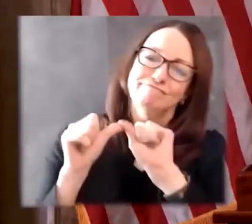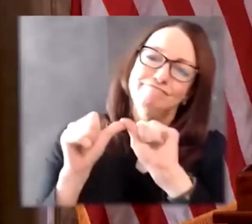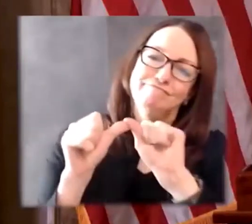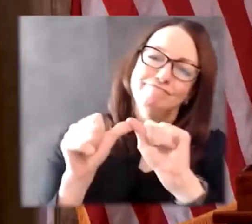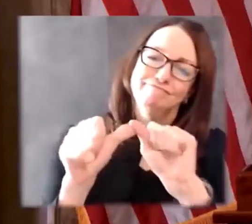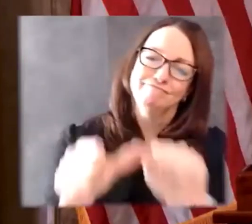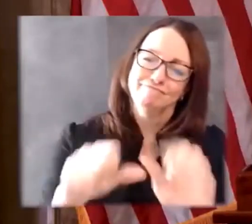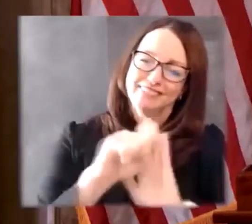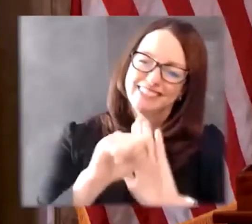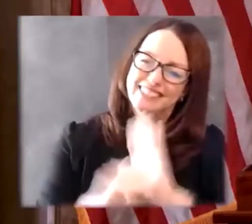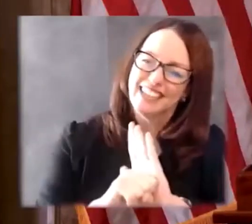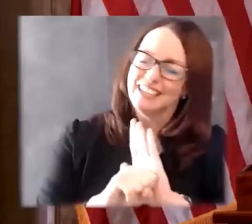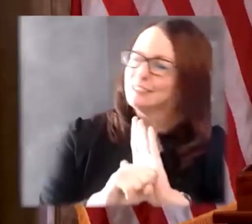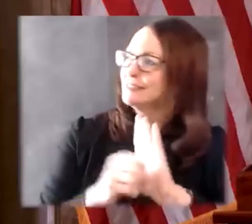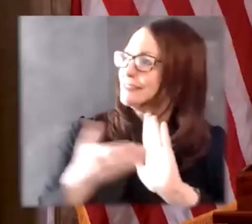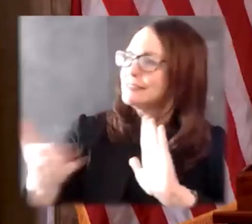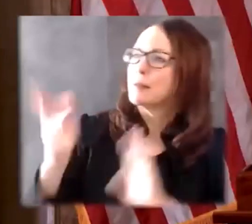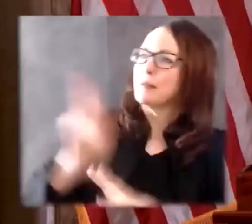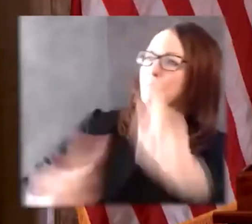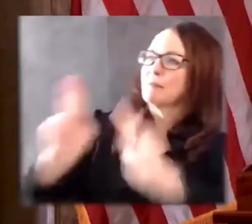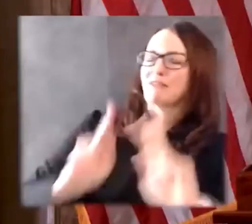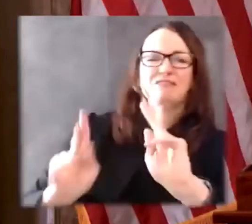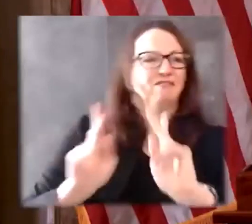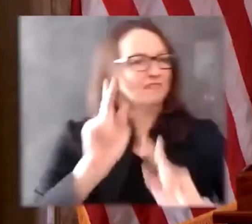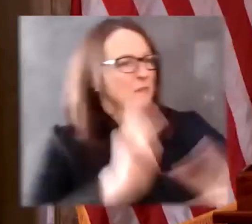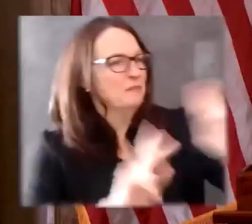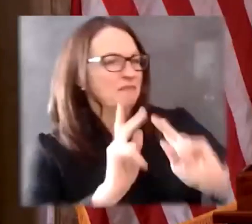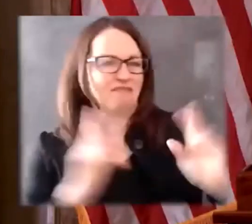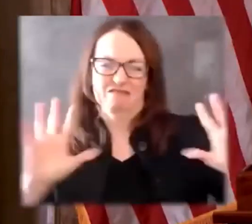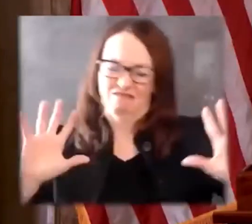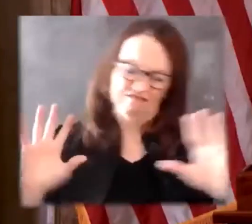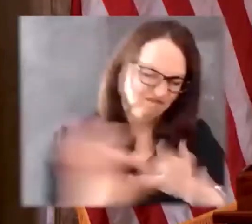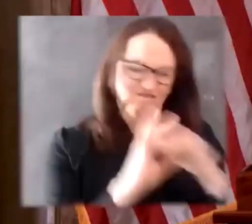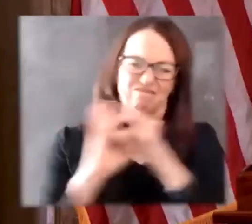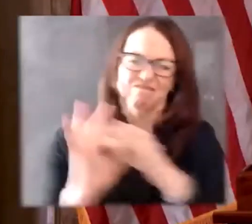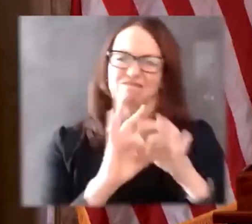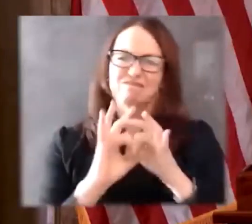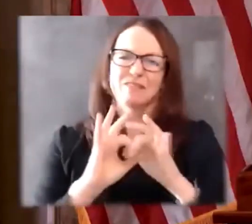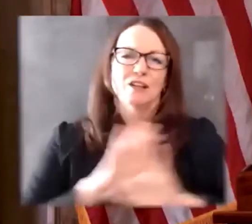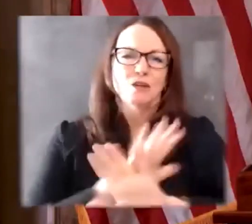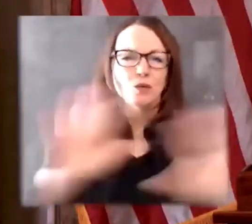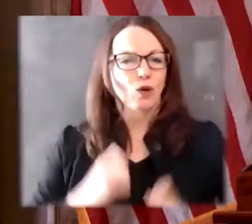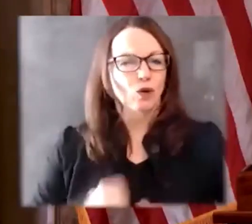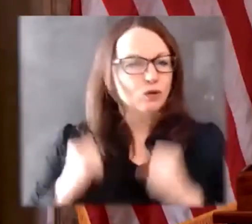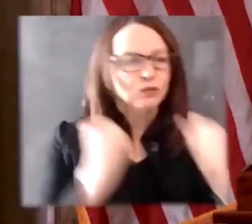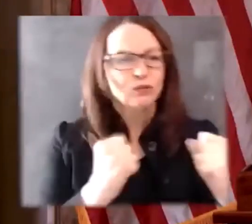to do for each other, especially when our neighbors need us the most.